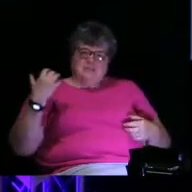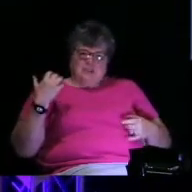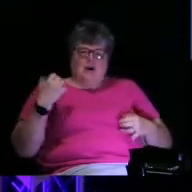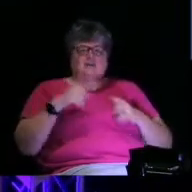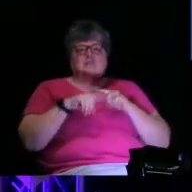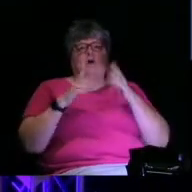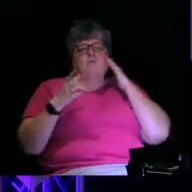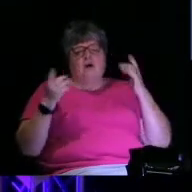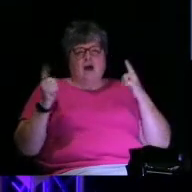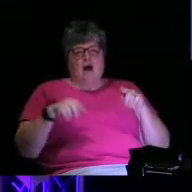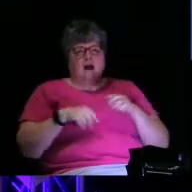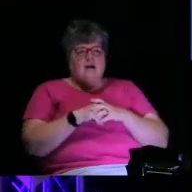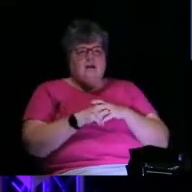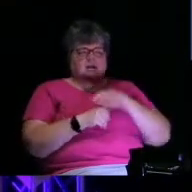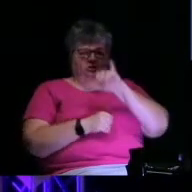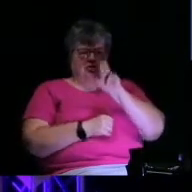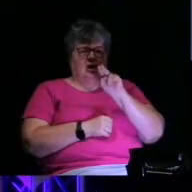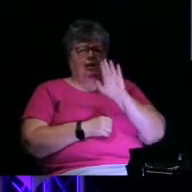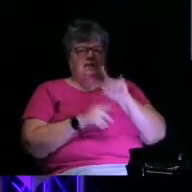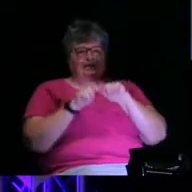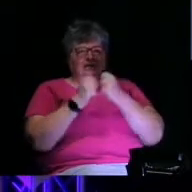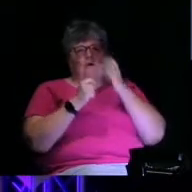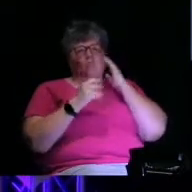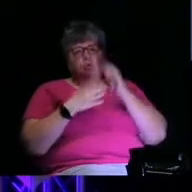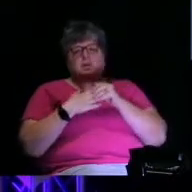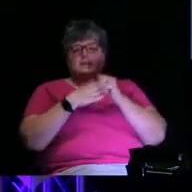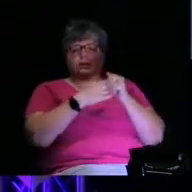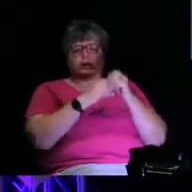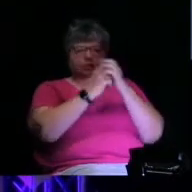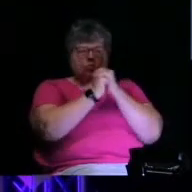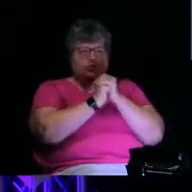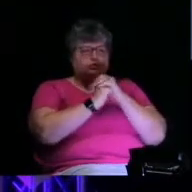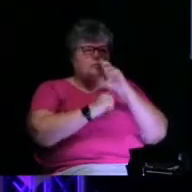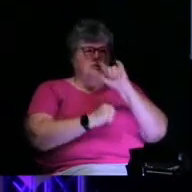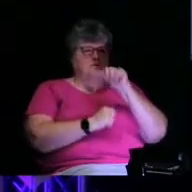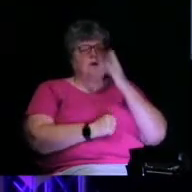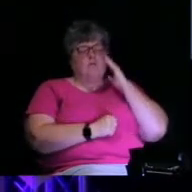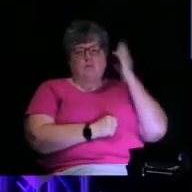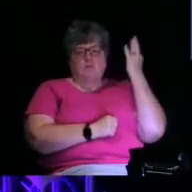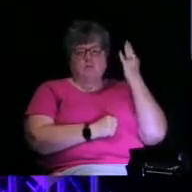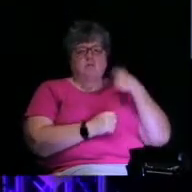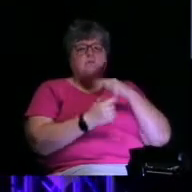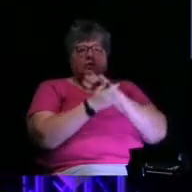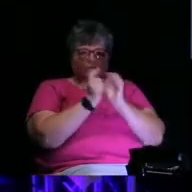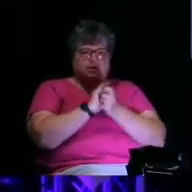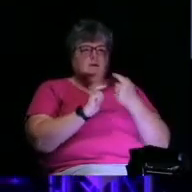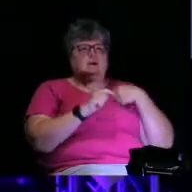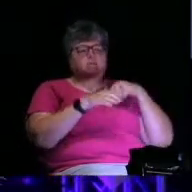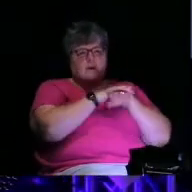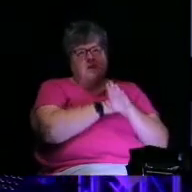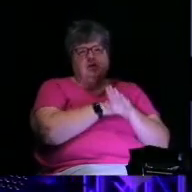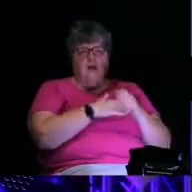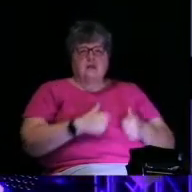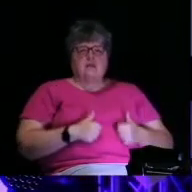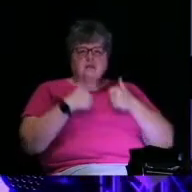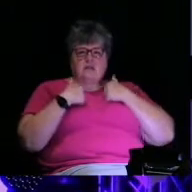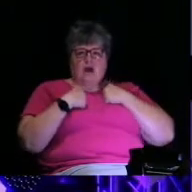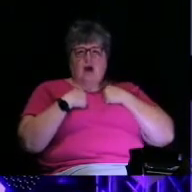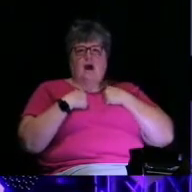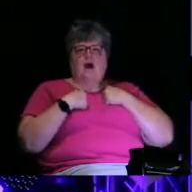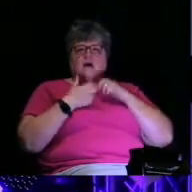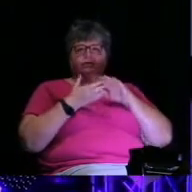But what's going to happen is this, is John and his team are going to be leading worship. Doug's going to be there preaching and doing his thing. And then they're going to flip a switch, and I'm going to come in live streaming. We're going to preach